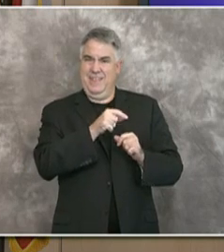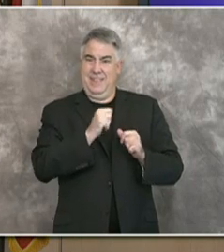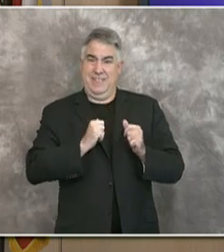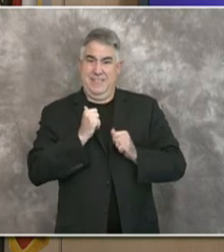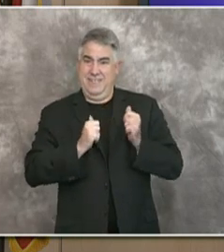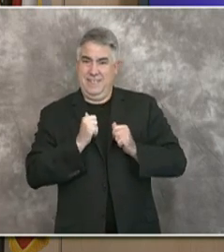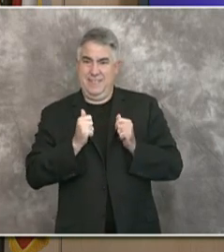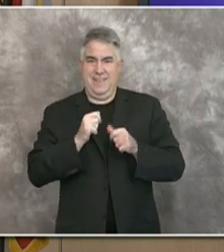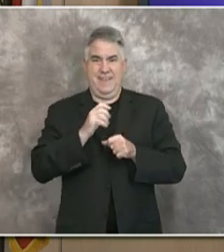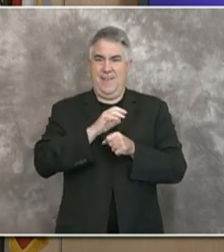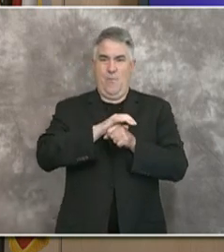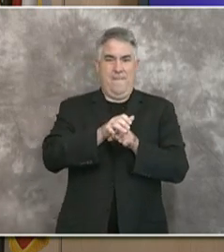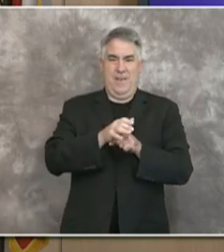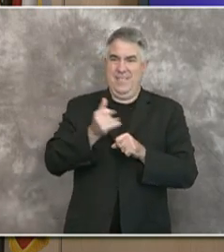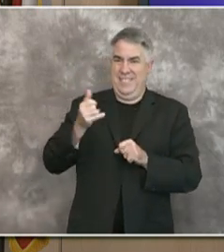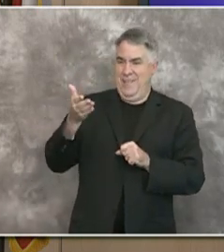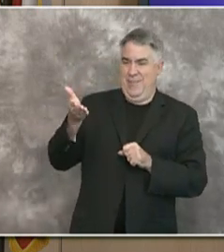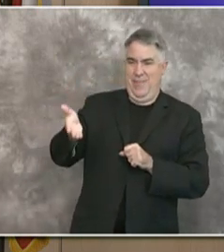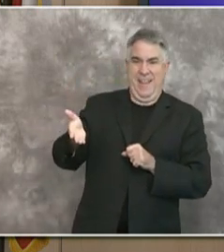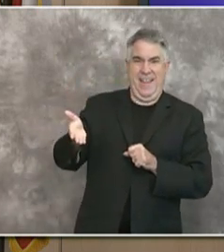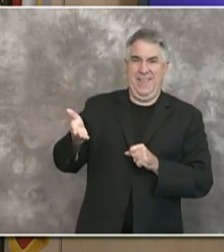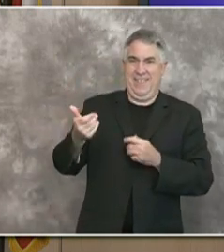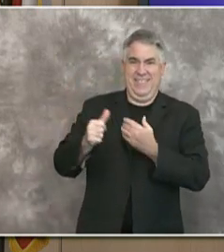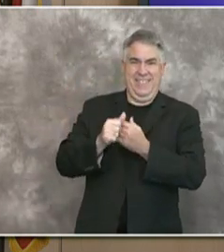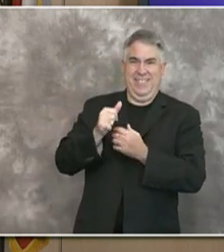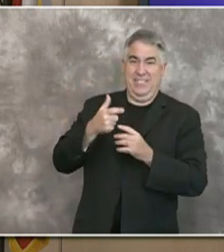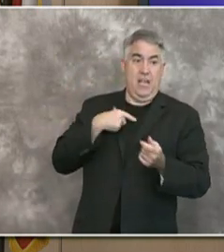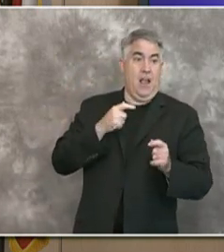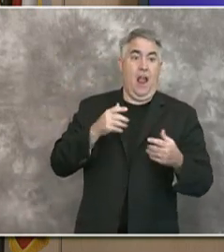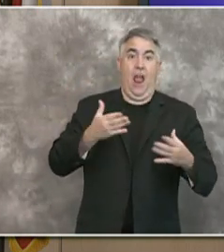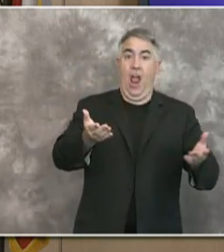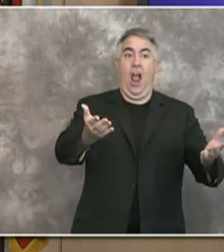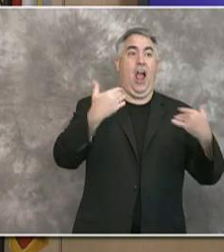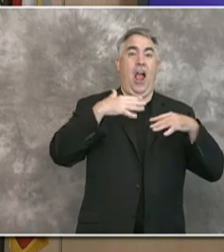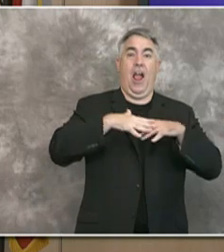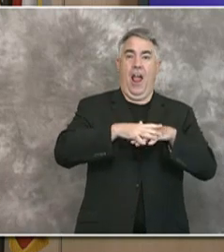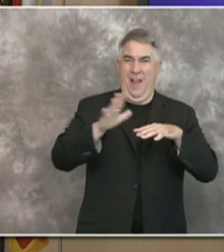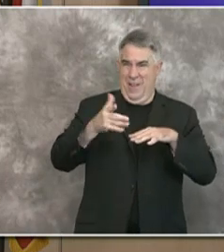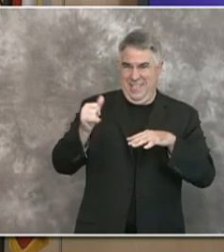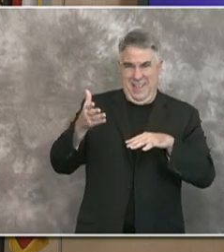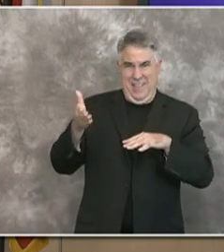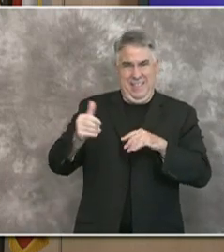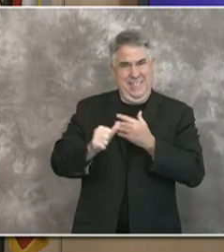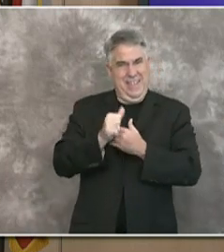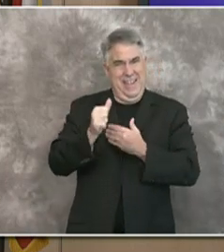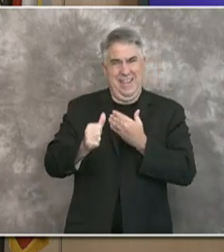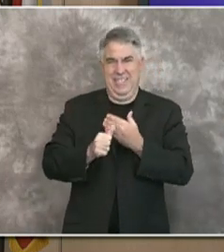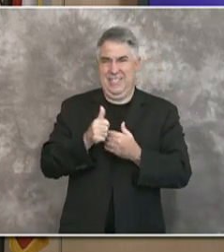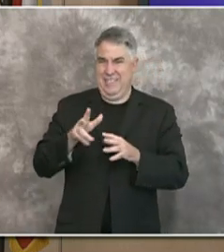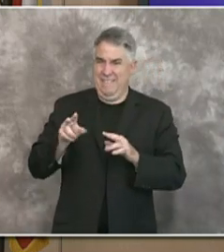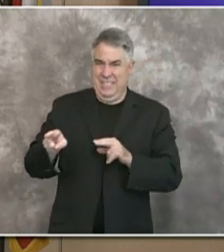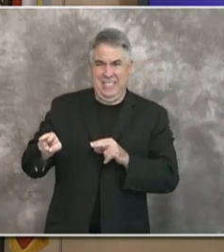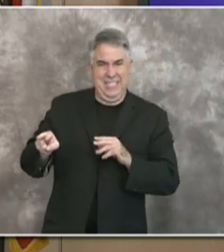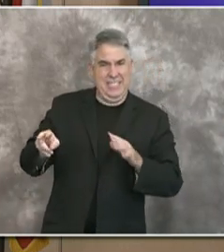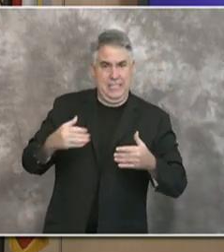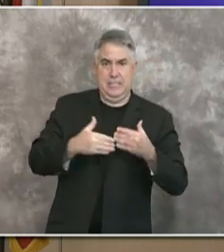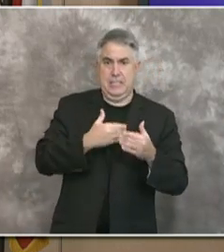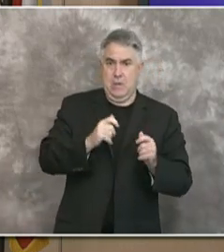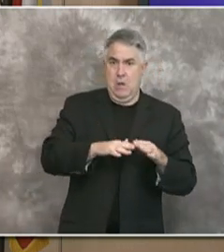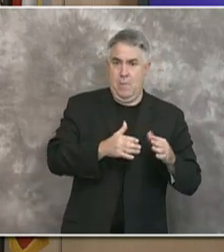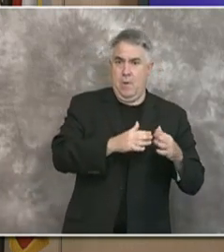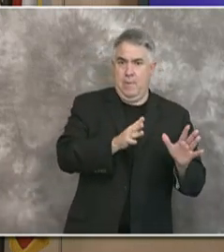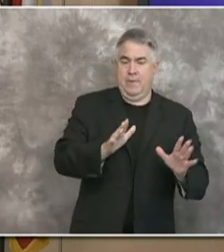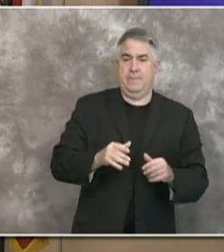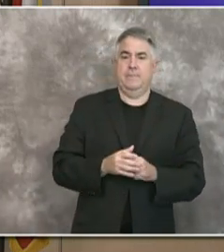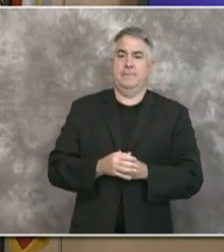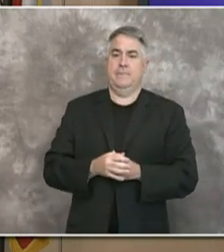that is, again, adapting our behavior as we move forward to ensure that we can continue to have steady progress. For many weeks now, we've